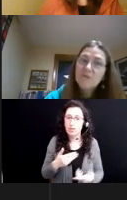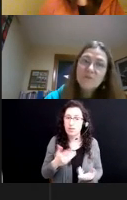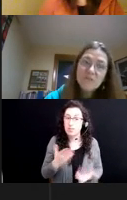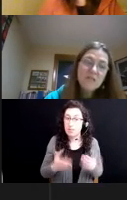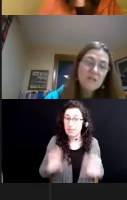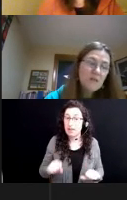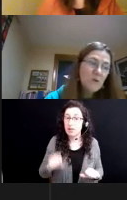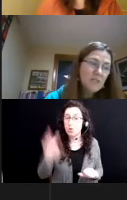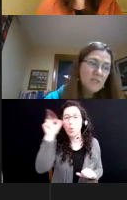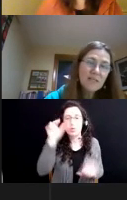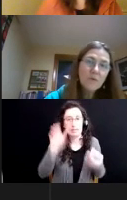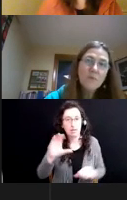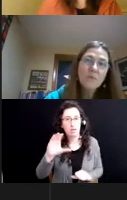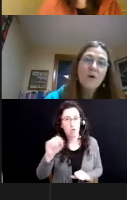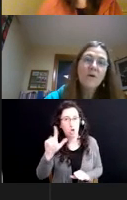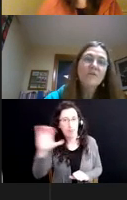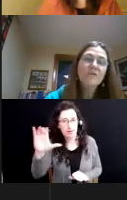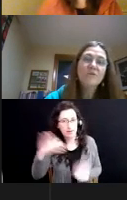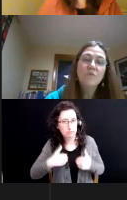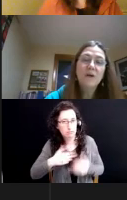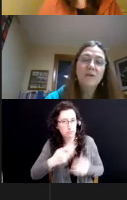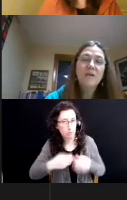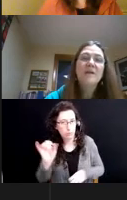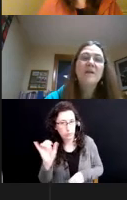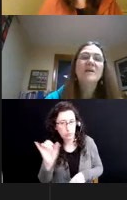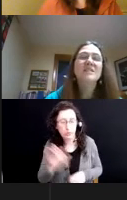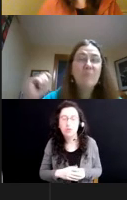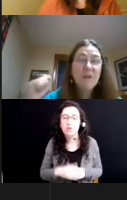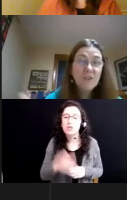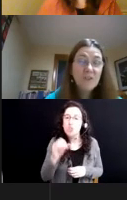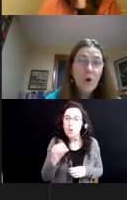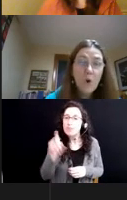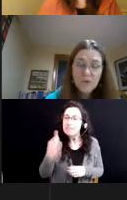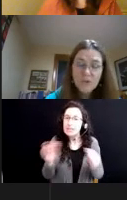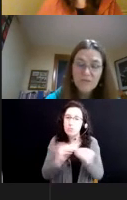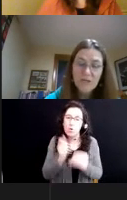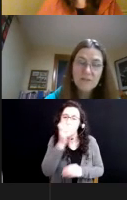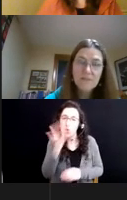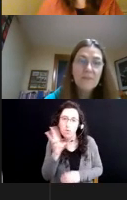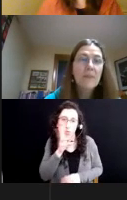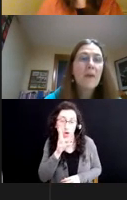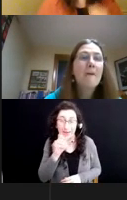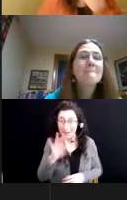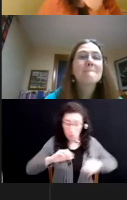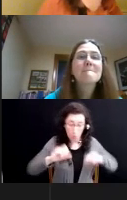So animals need slightly warmed water to do well, especially in the coldest of days.